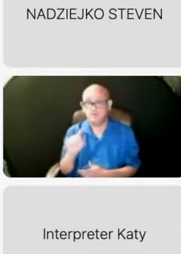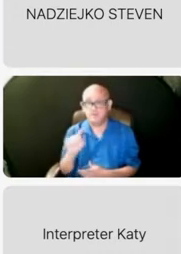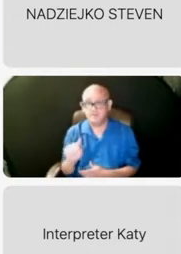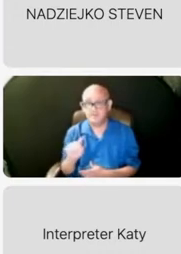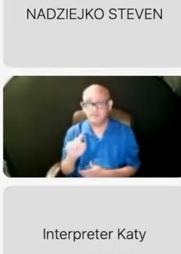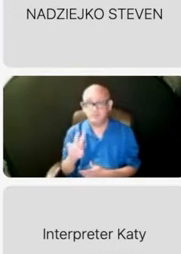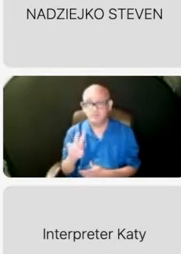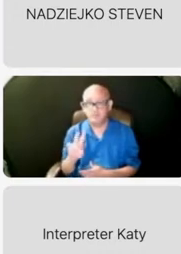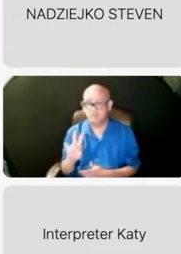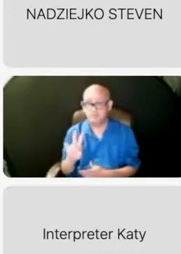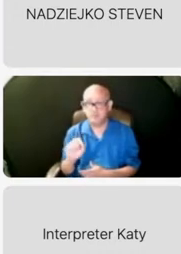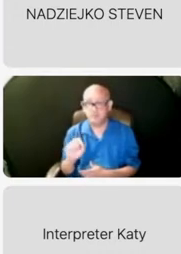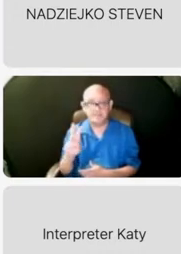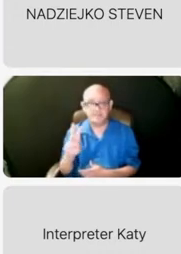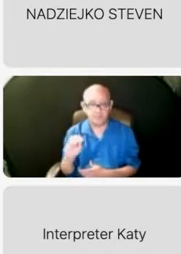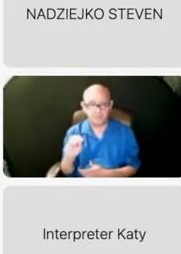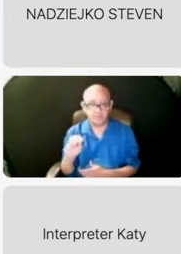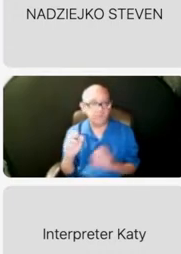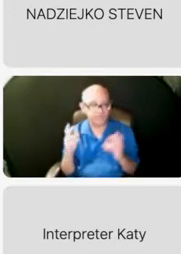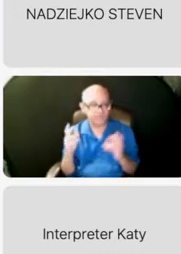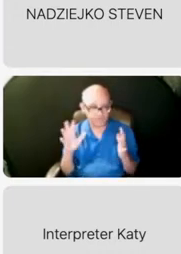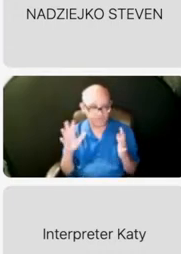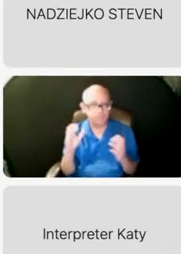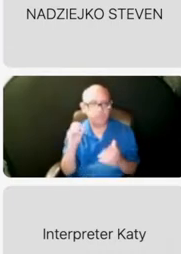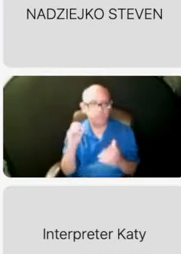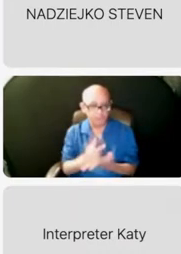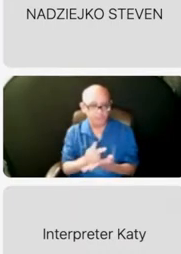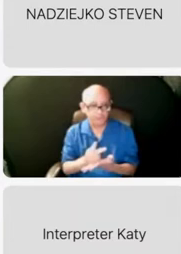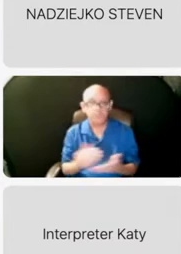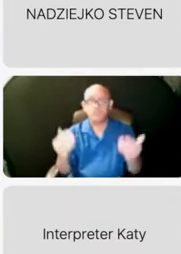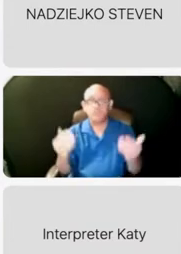okay now moving up to 7.61